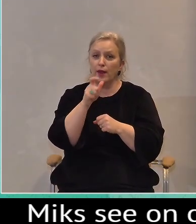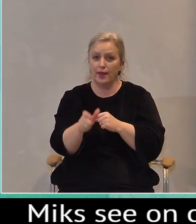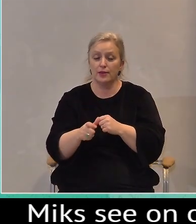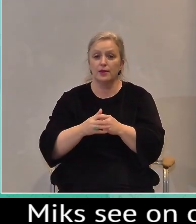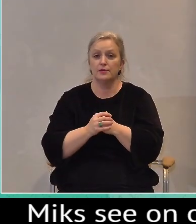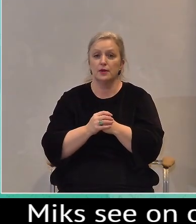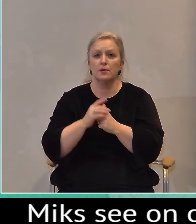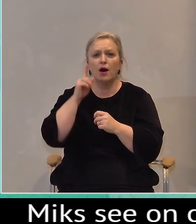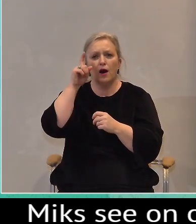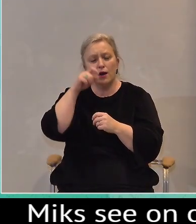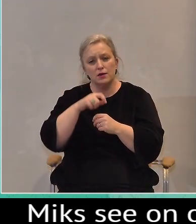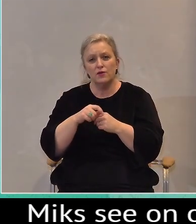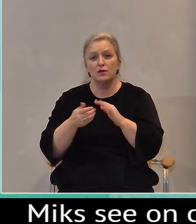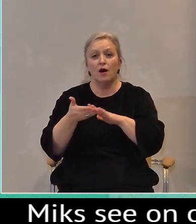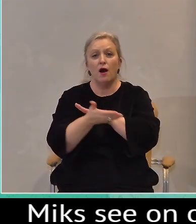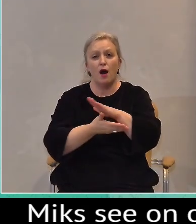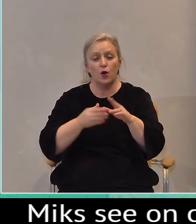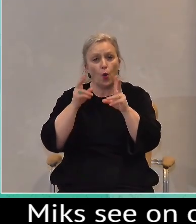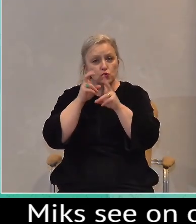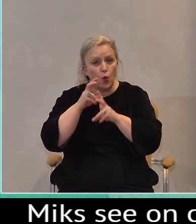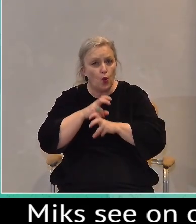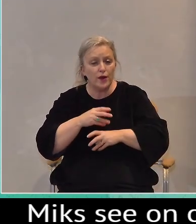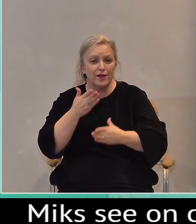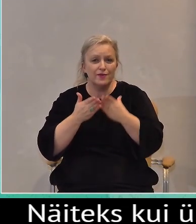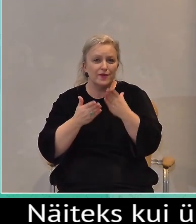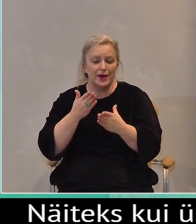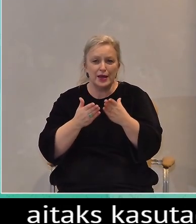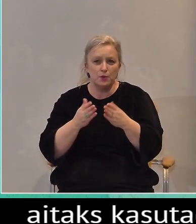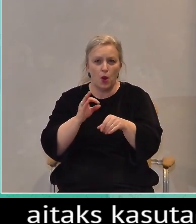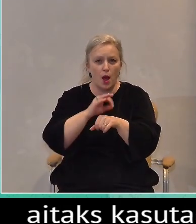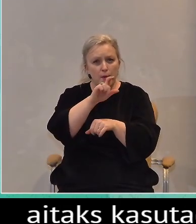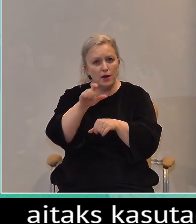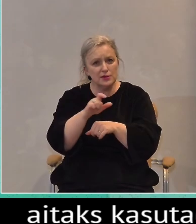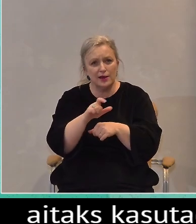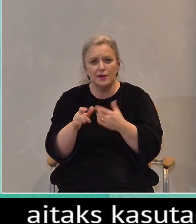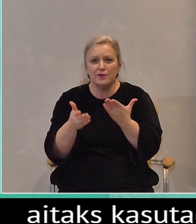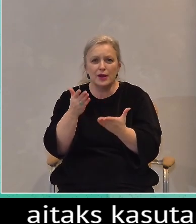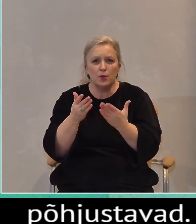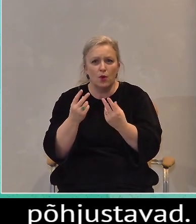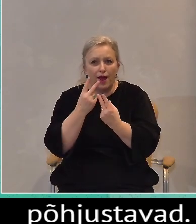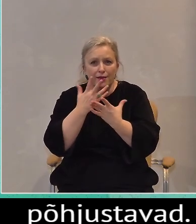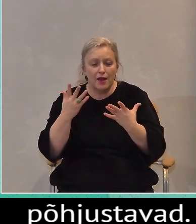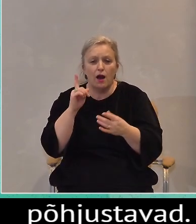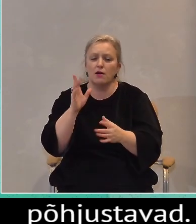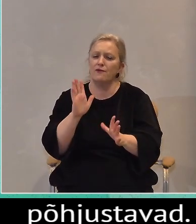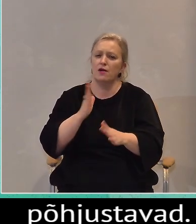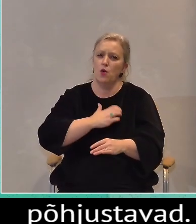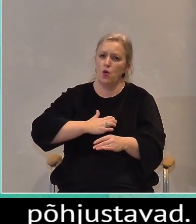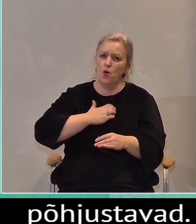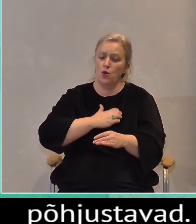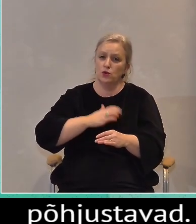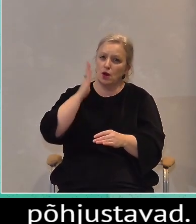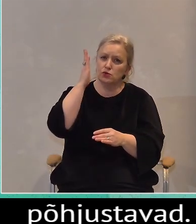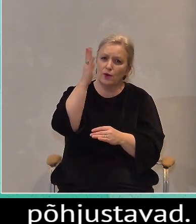problems with the development of the brain. In summary, I'd like to say that basic research may not look this way